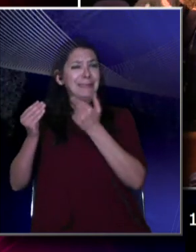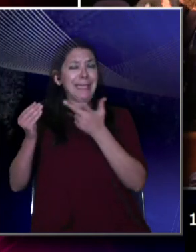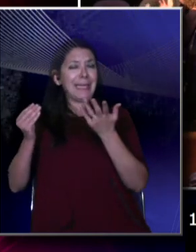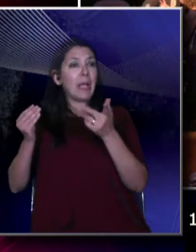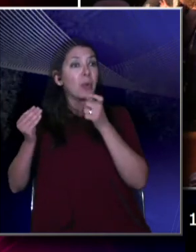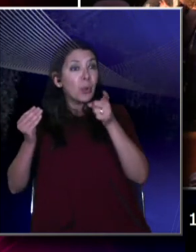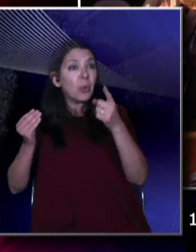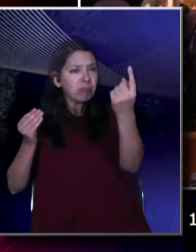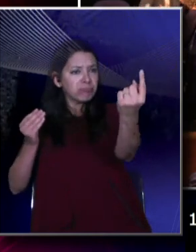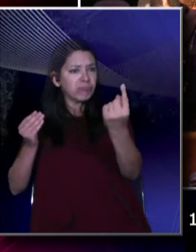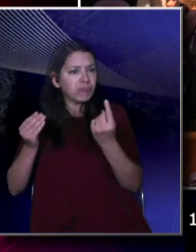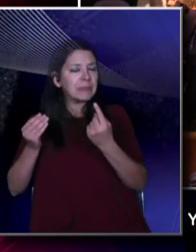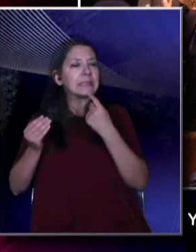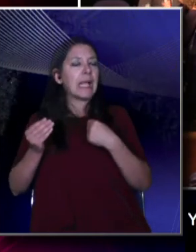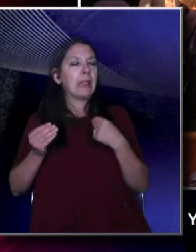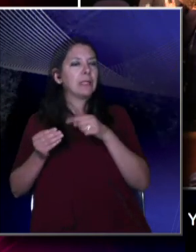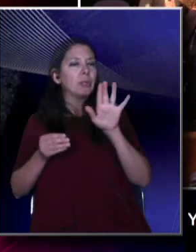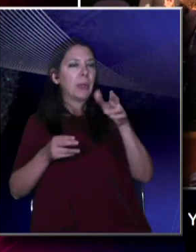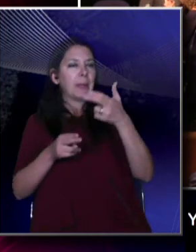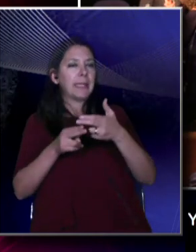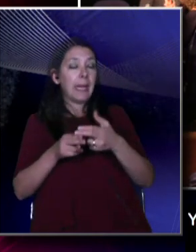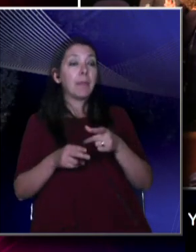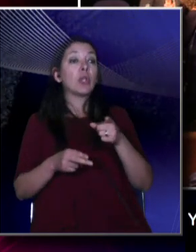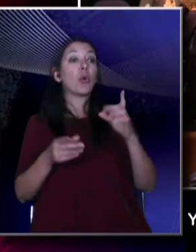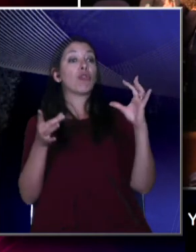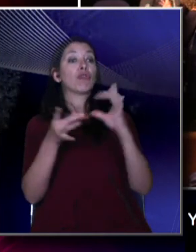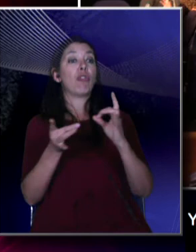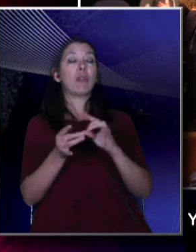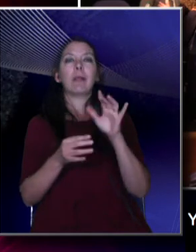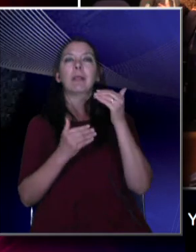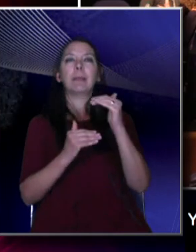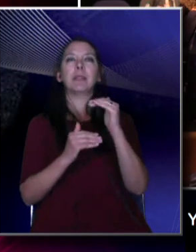us who you are, and you've got 3 minutes.